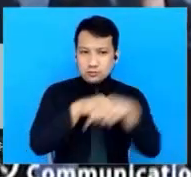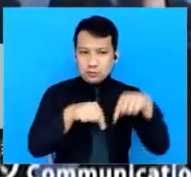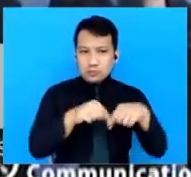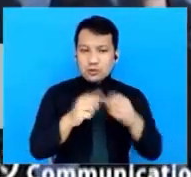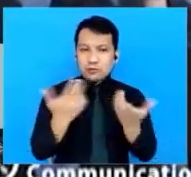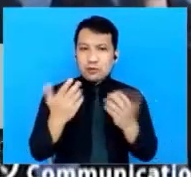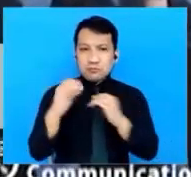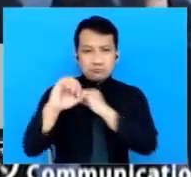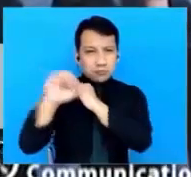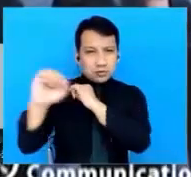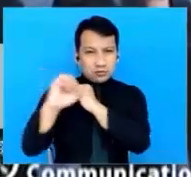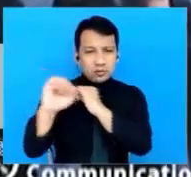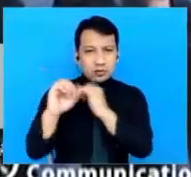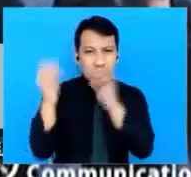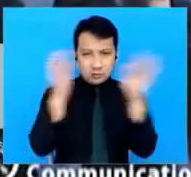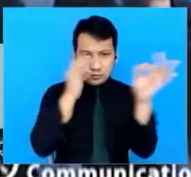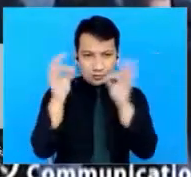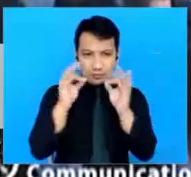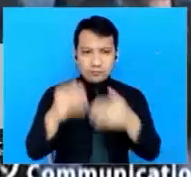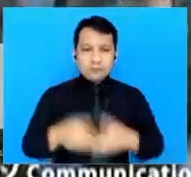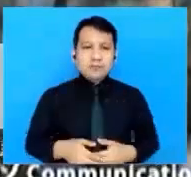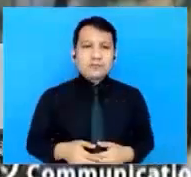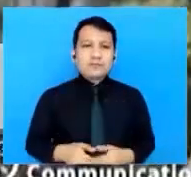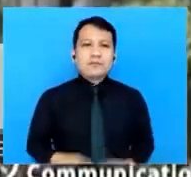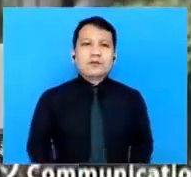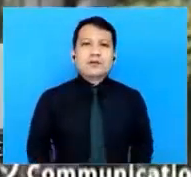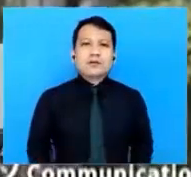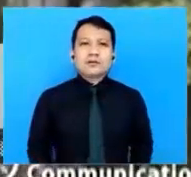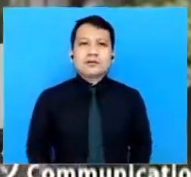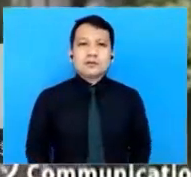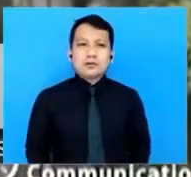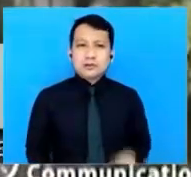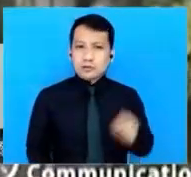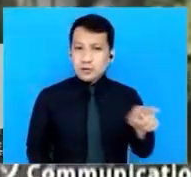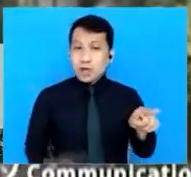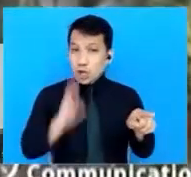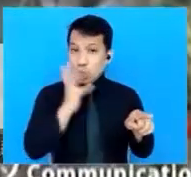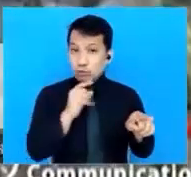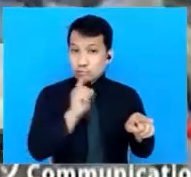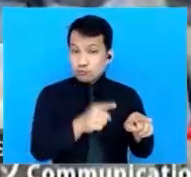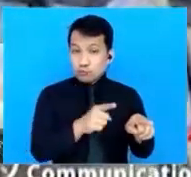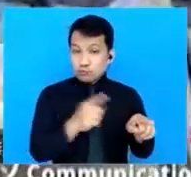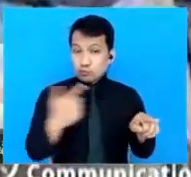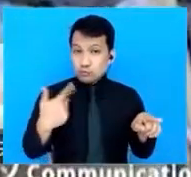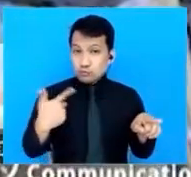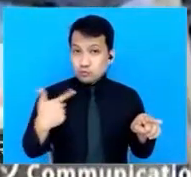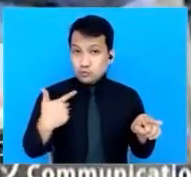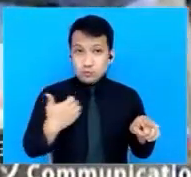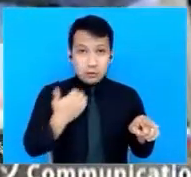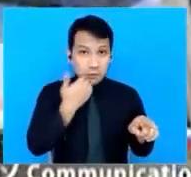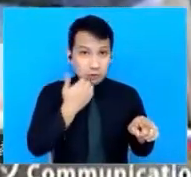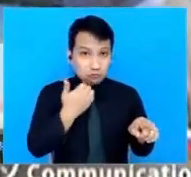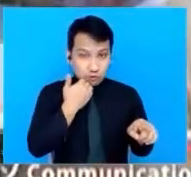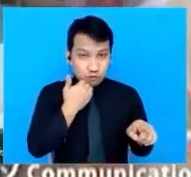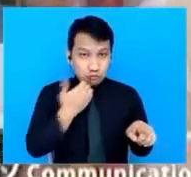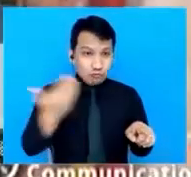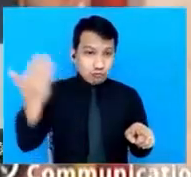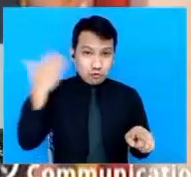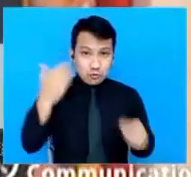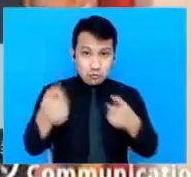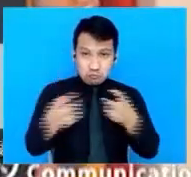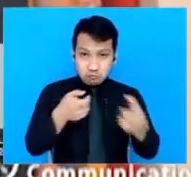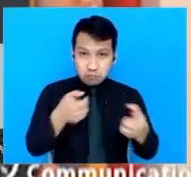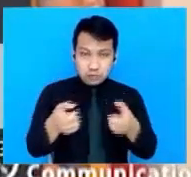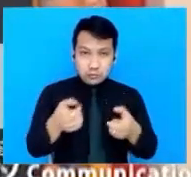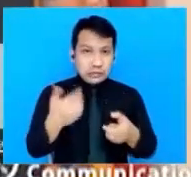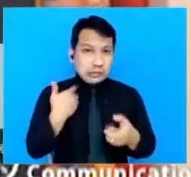campaign against illegal drugs. Those found to have acted beyond bounds during operations shall be